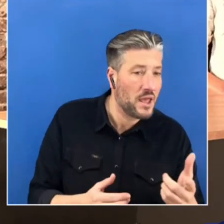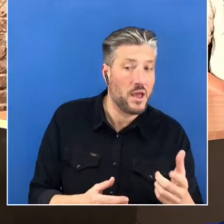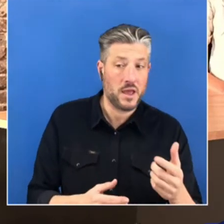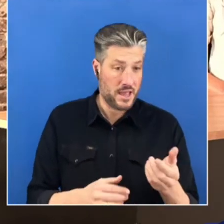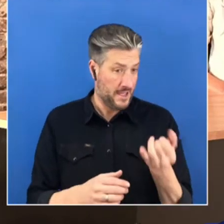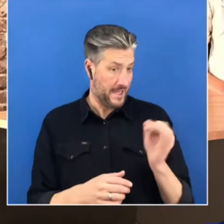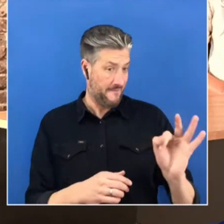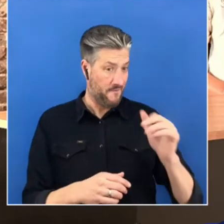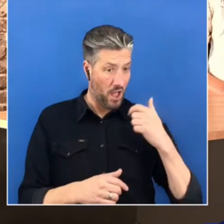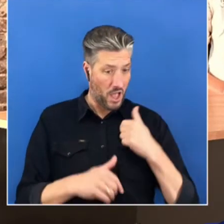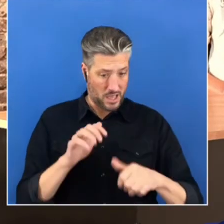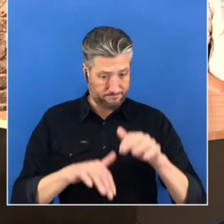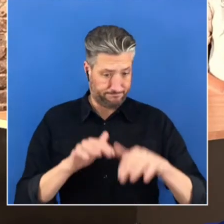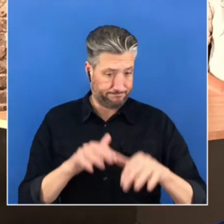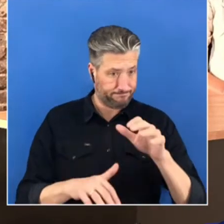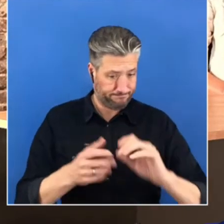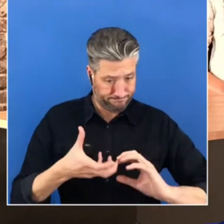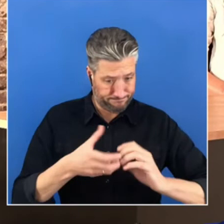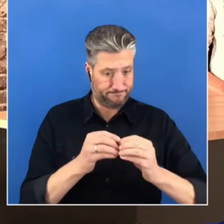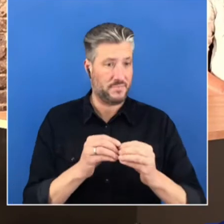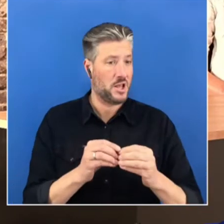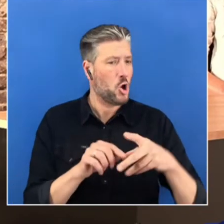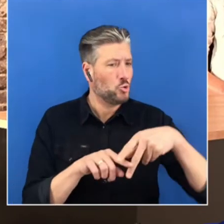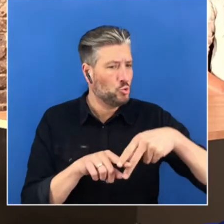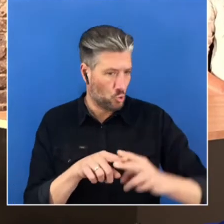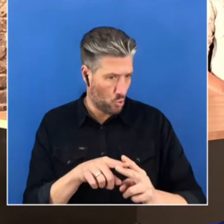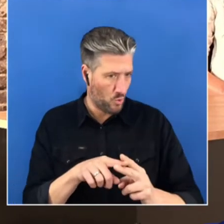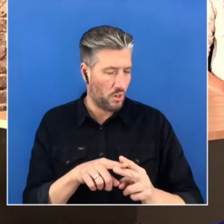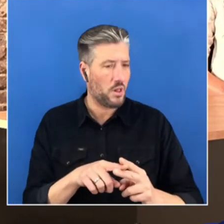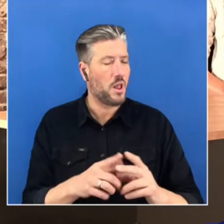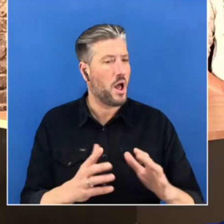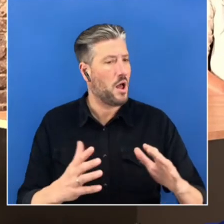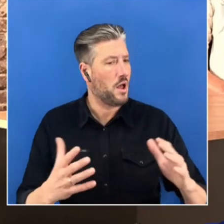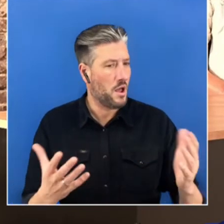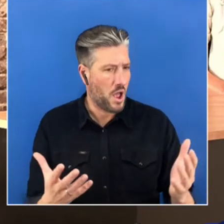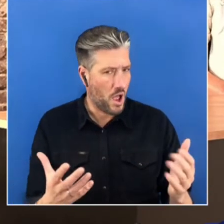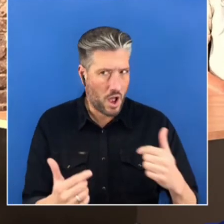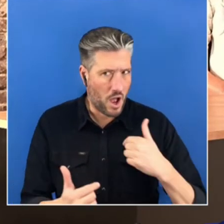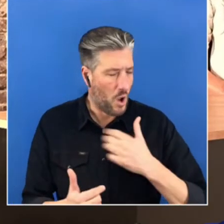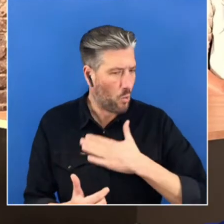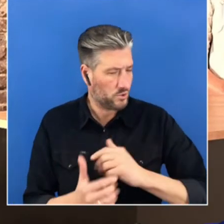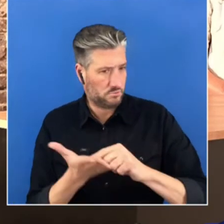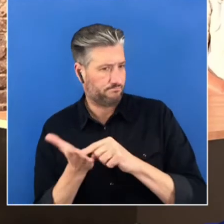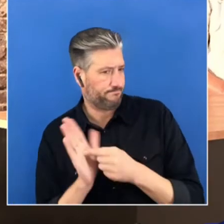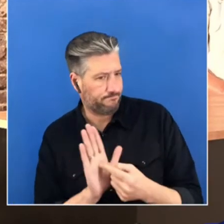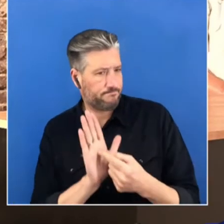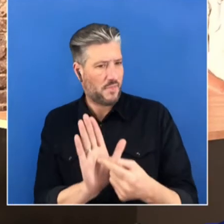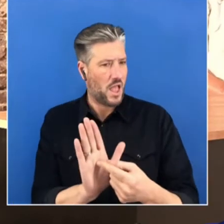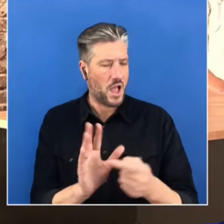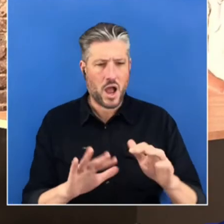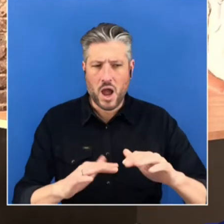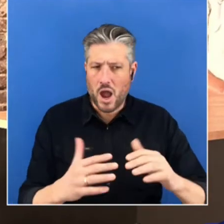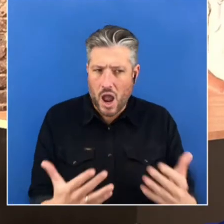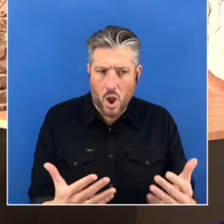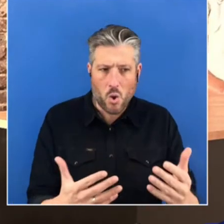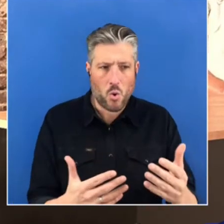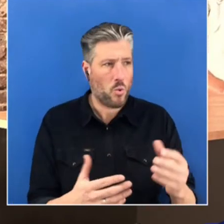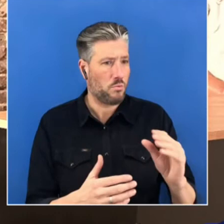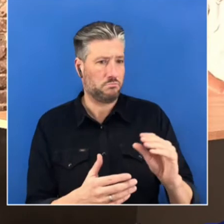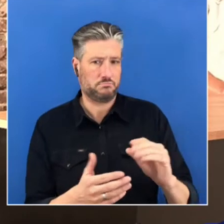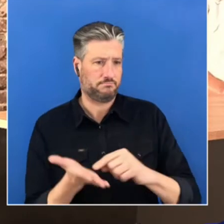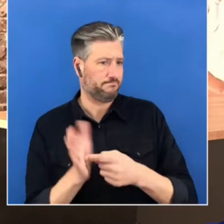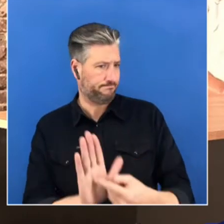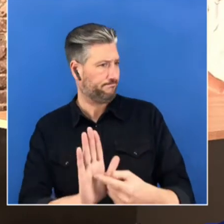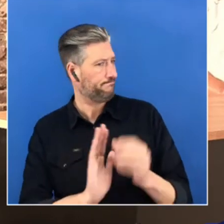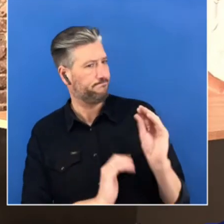it considered to be included in Accessibility Insights? Oh, interesting. I'm going to have to defer to Jacqueline, or we may have to